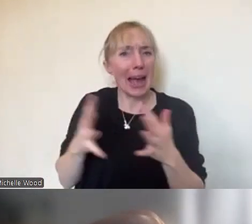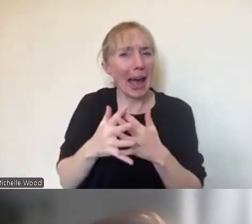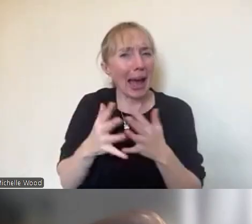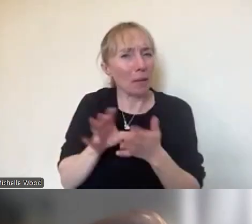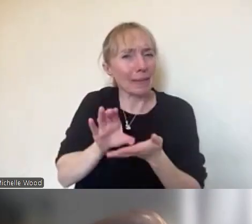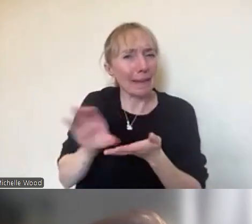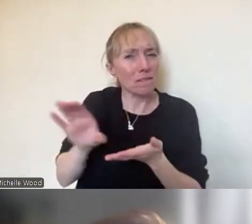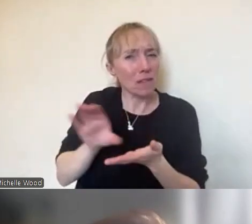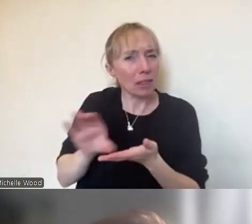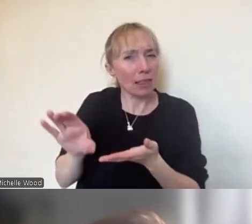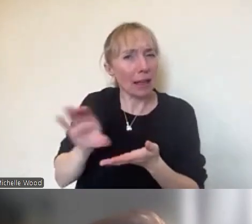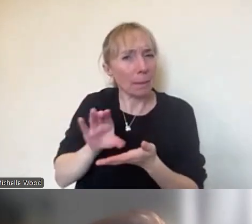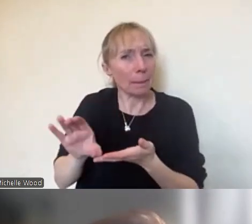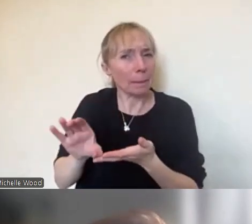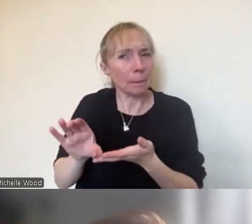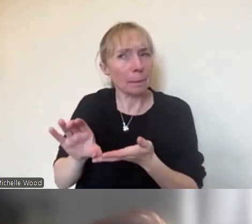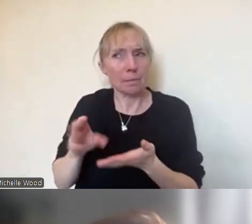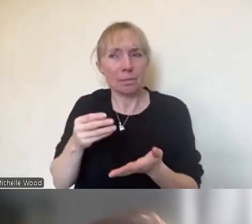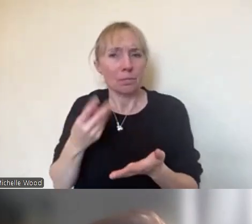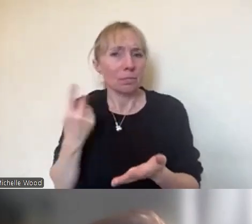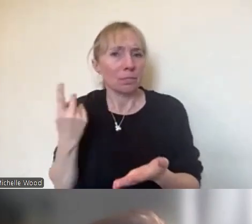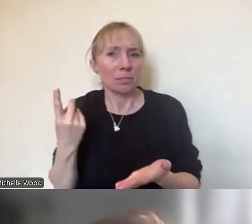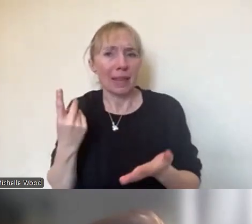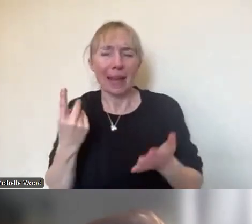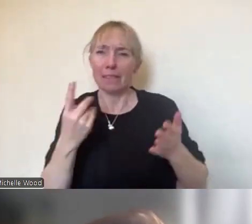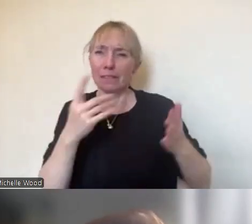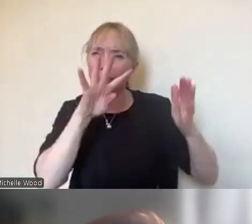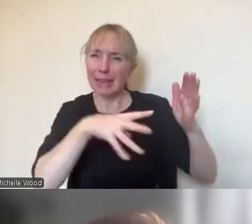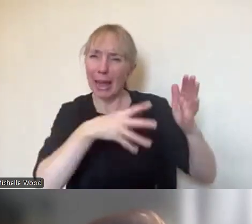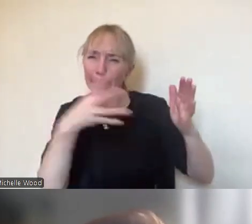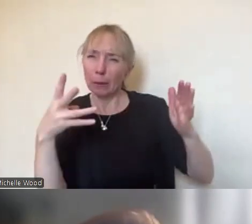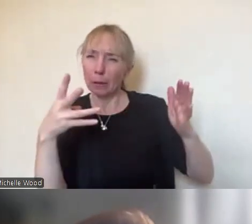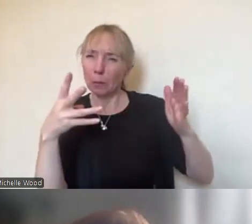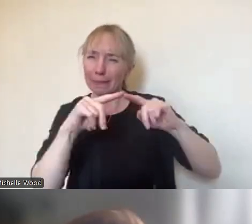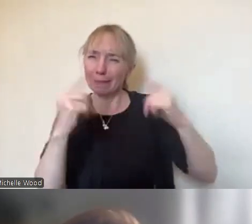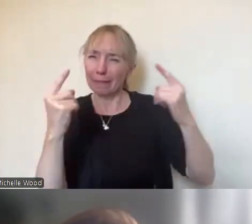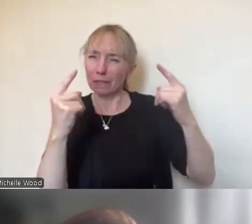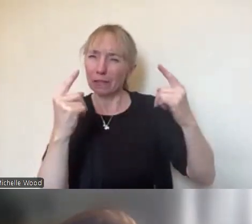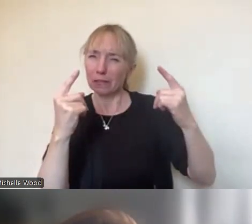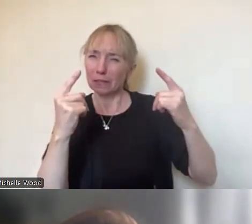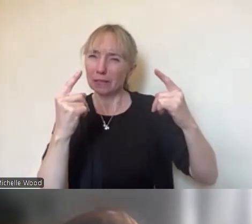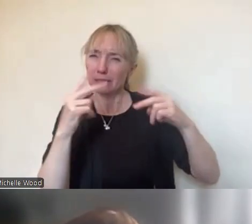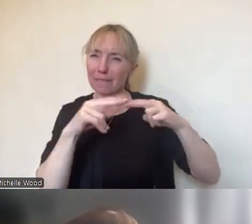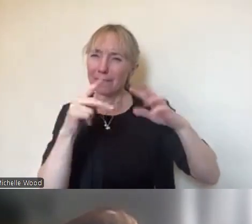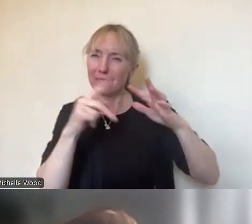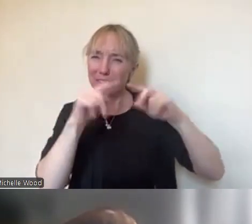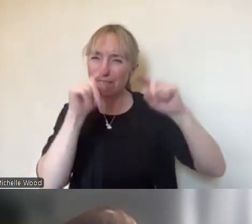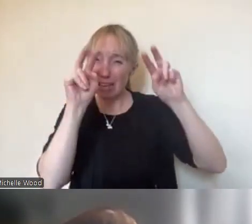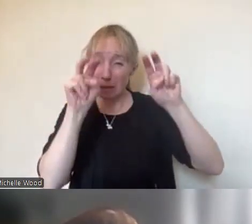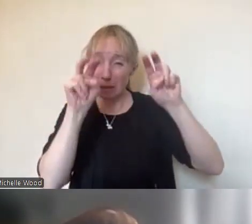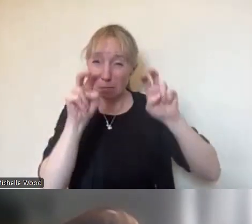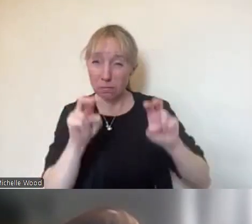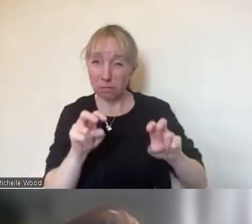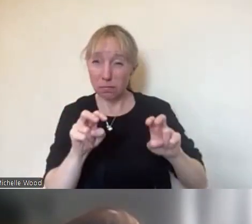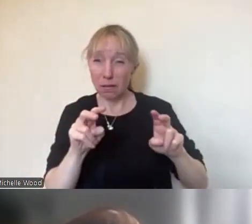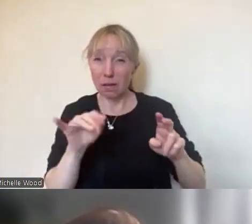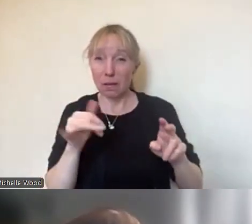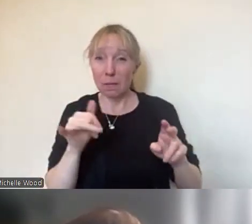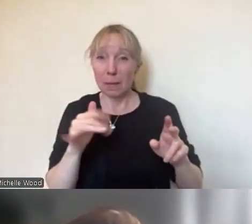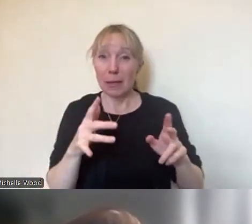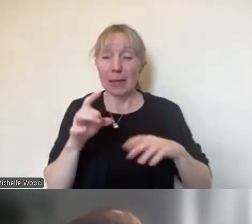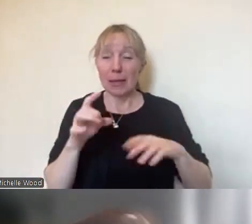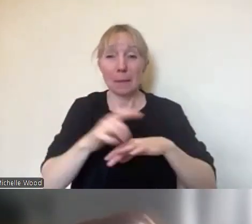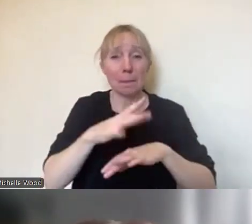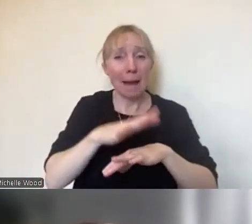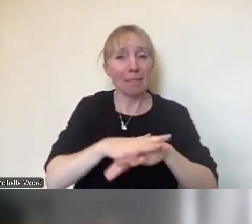of the charges and the different levels. I may have missed this, but the question about marital status